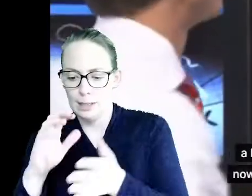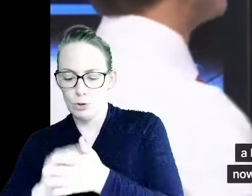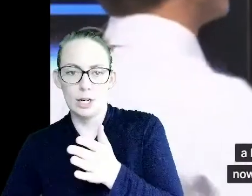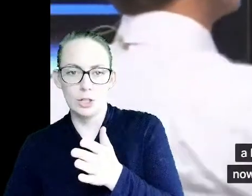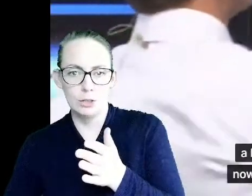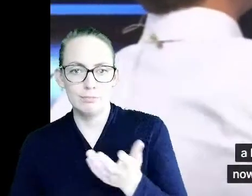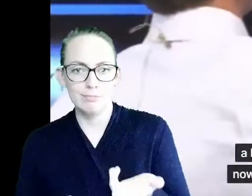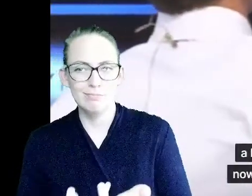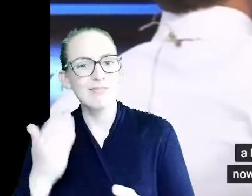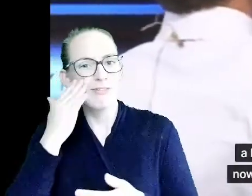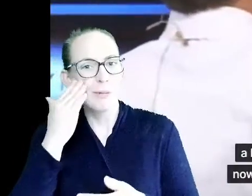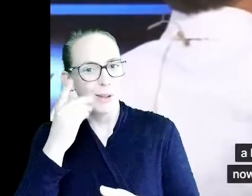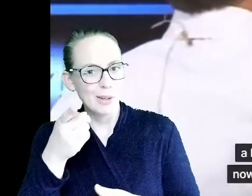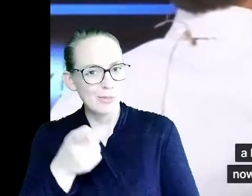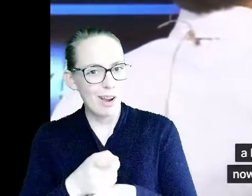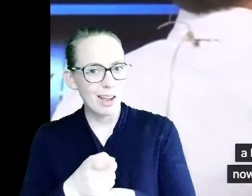looks a little familiar.